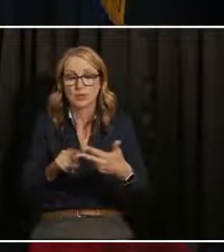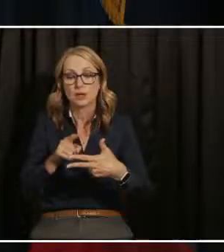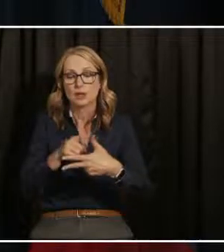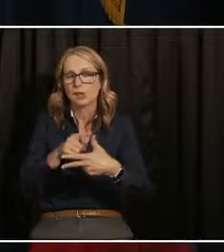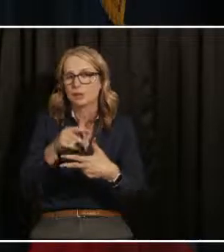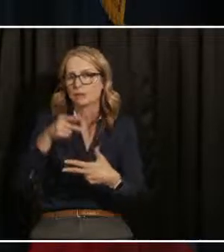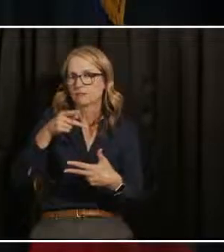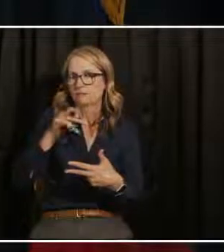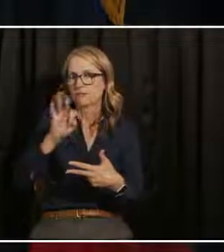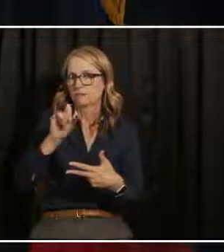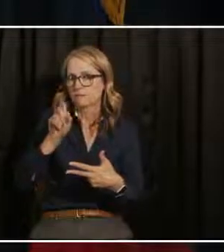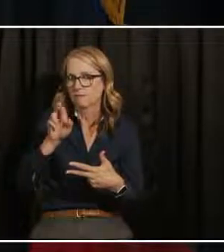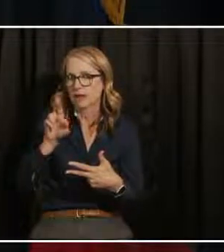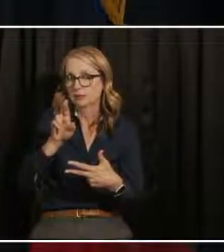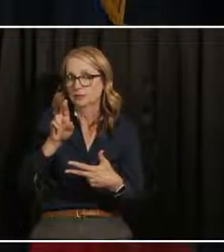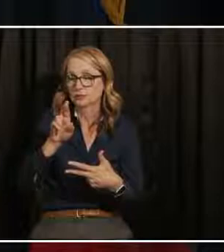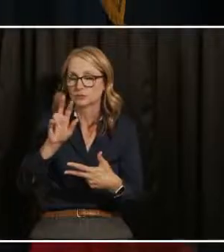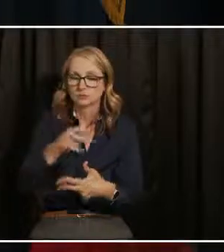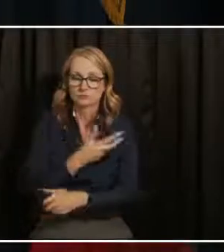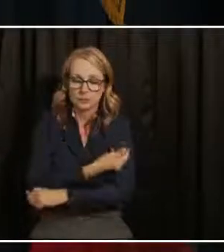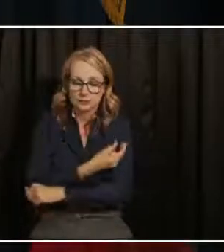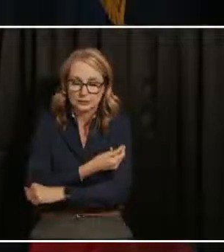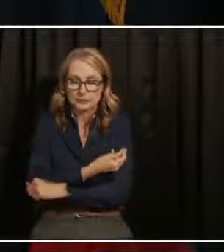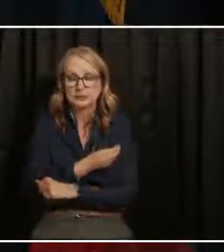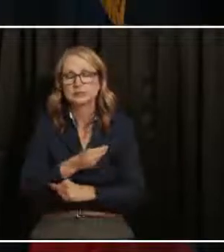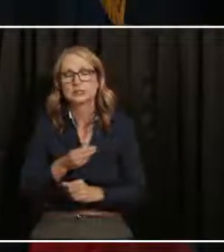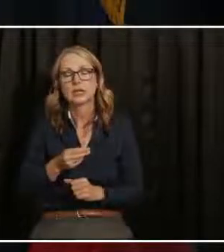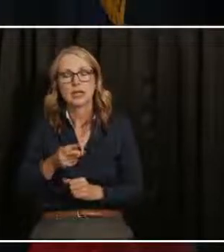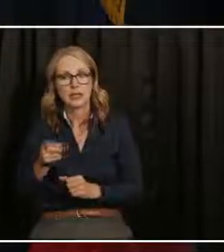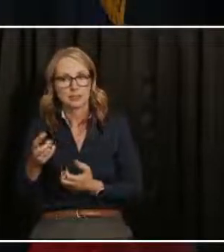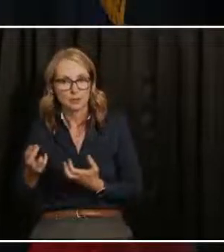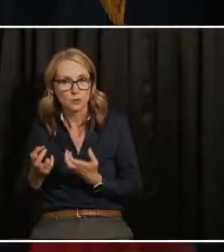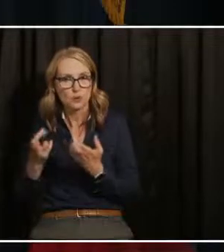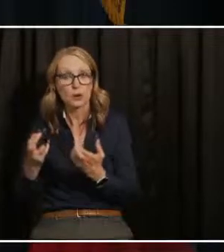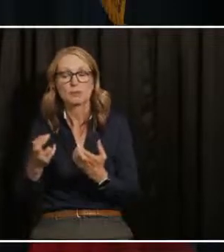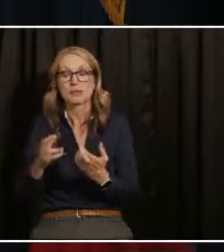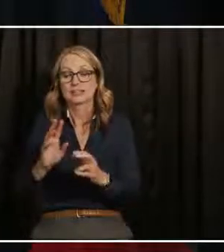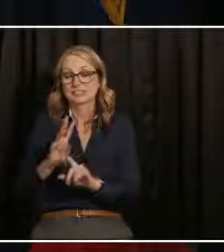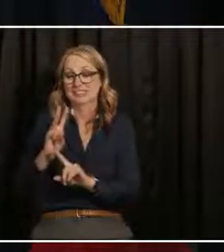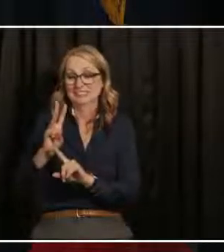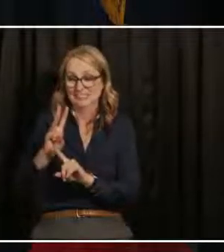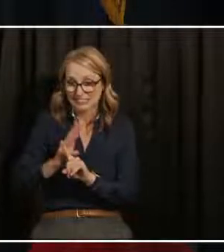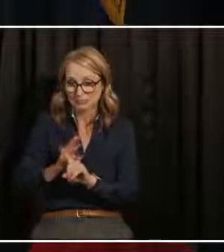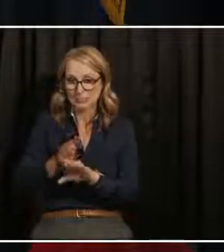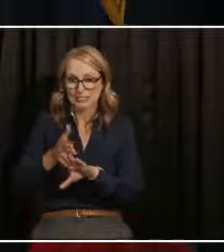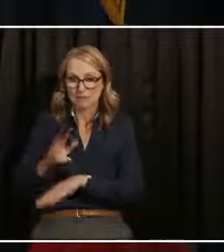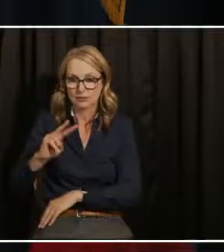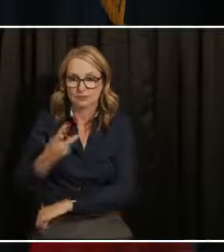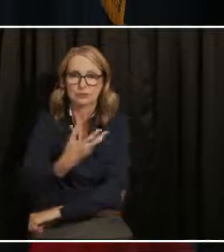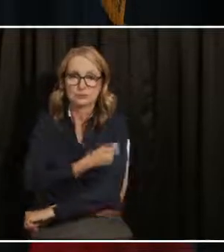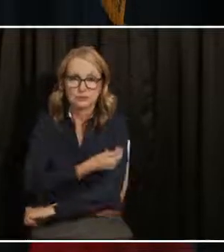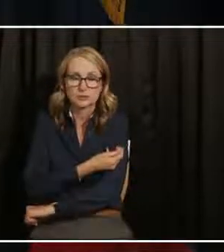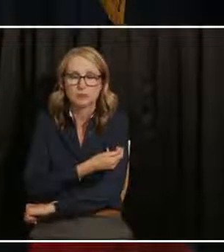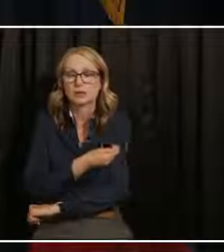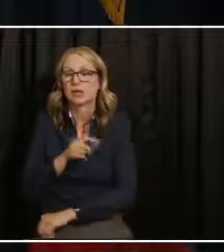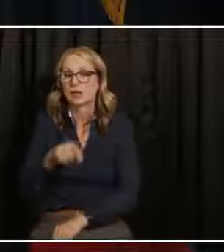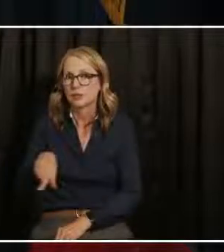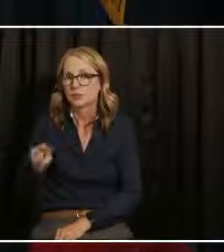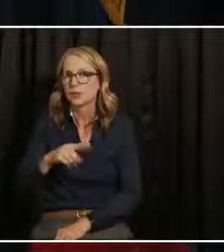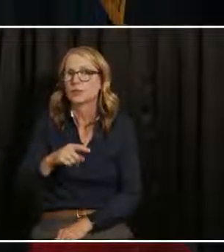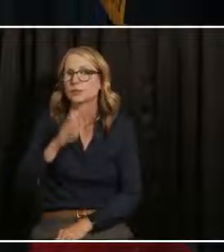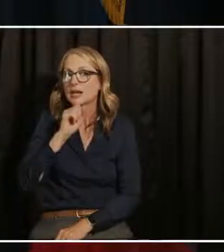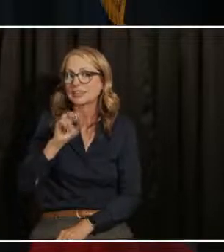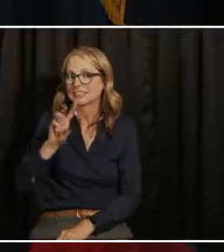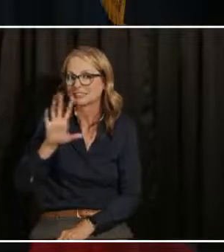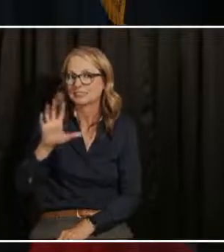vaccine, the recommendation from the advisory group after 6 months, 65 and up, frontline essential workers, that tracks very well